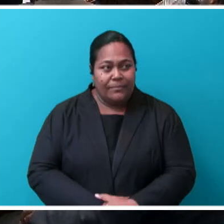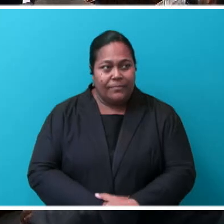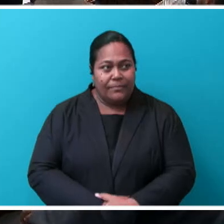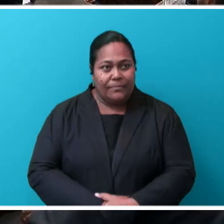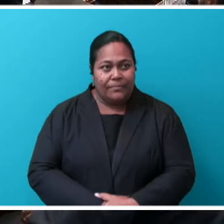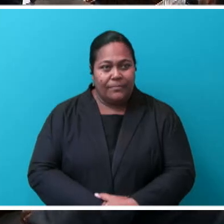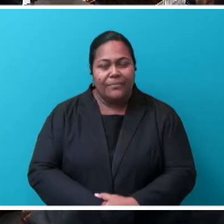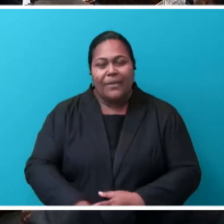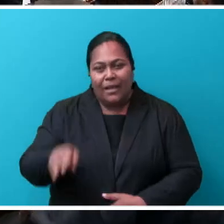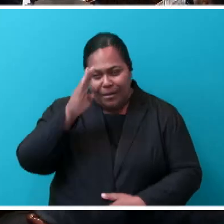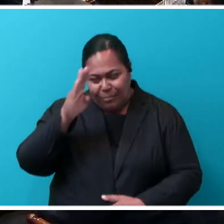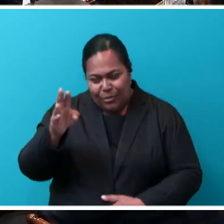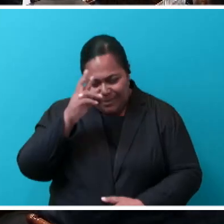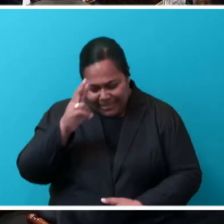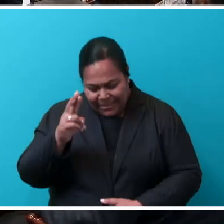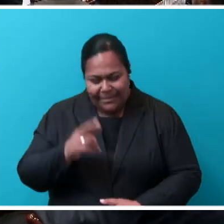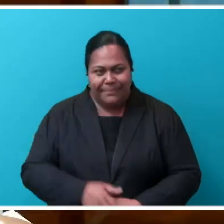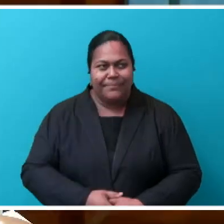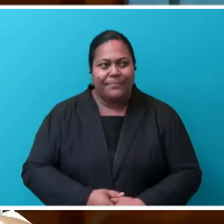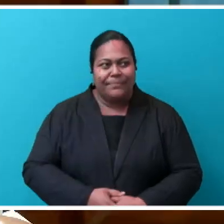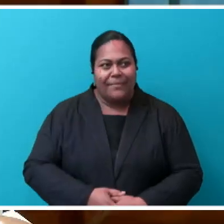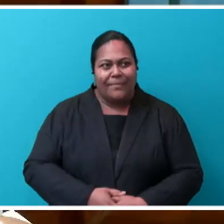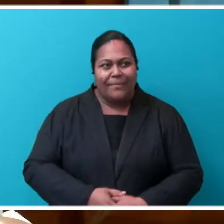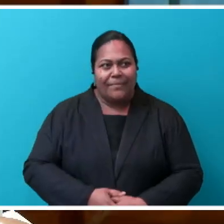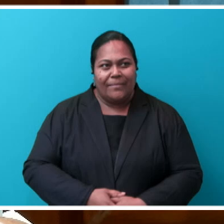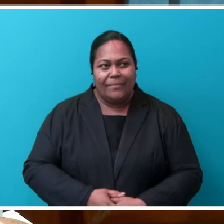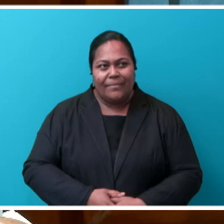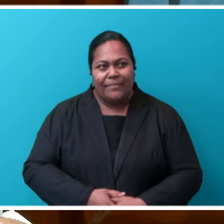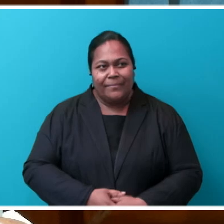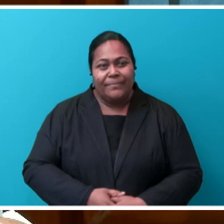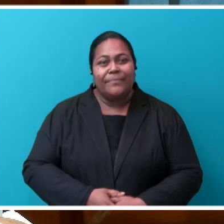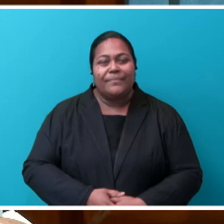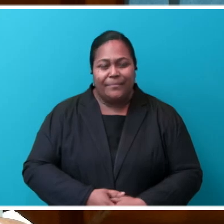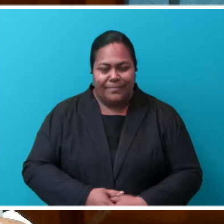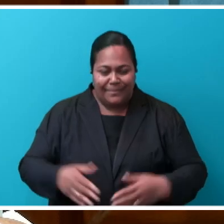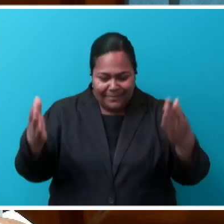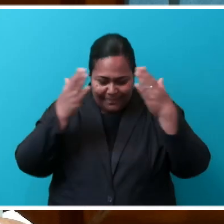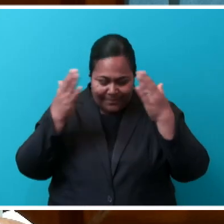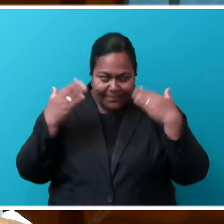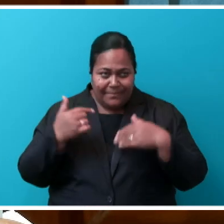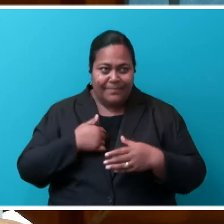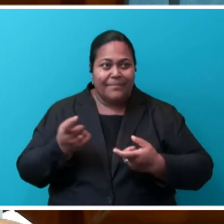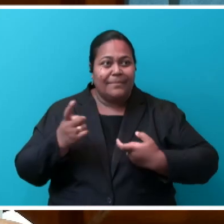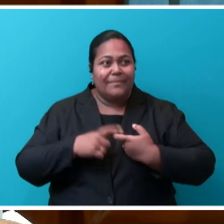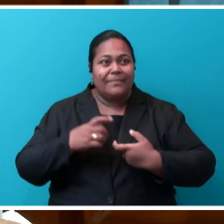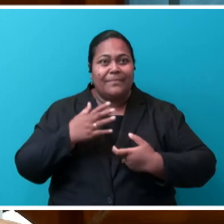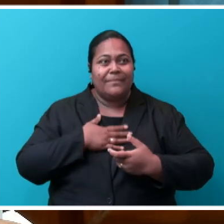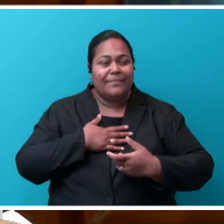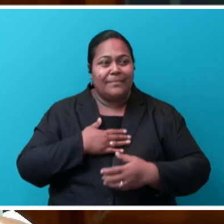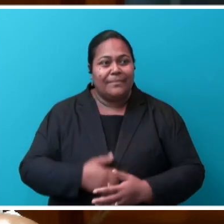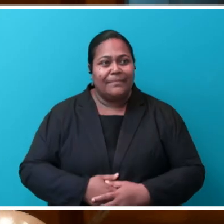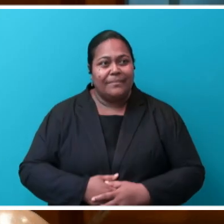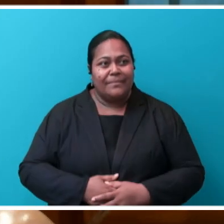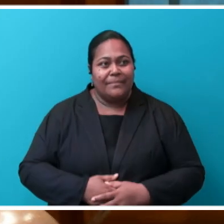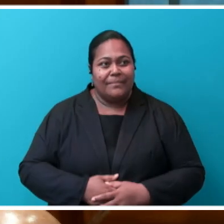Isa Bulabinak Sakra, Turaga speaker. I join with my fellow colleagues, those who have